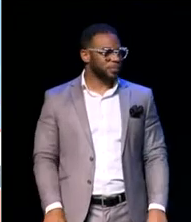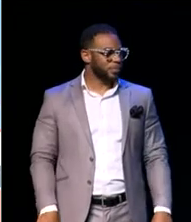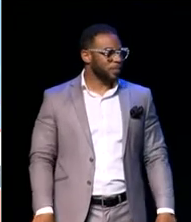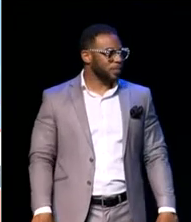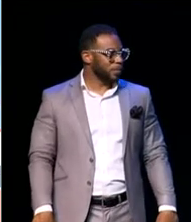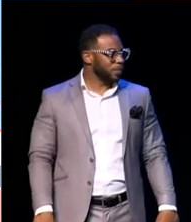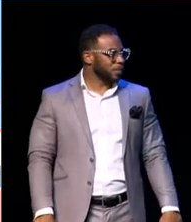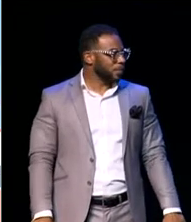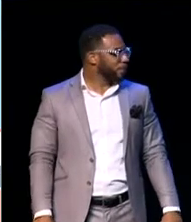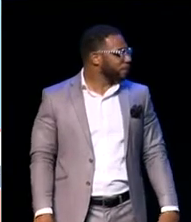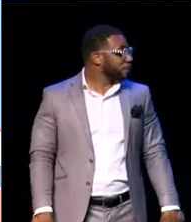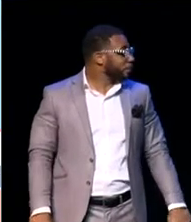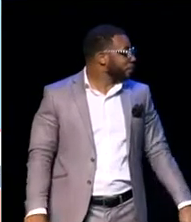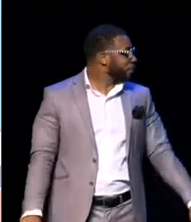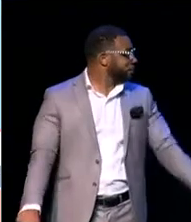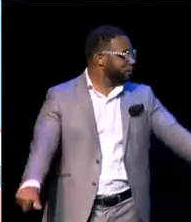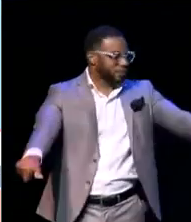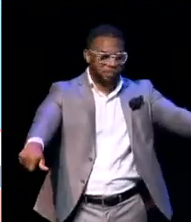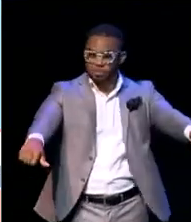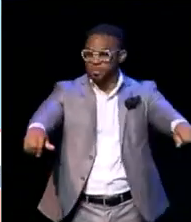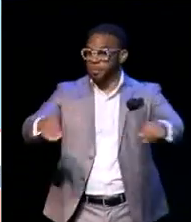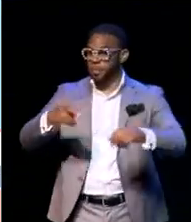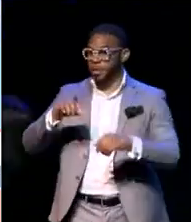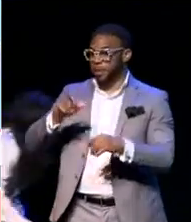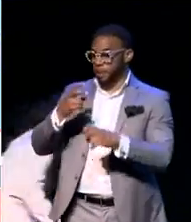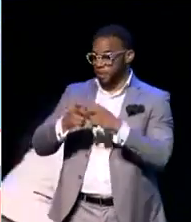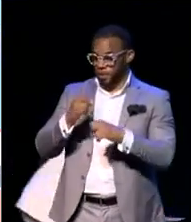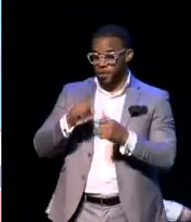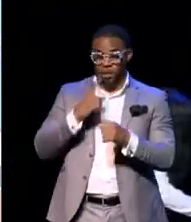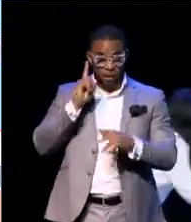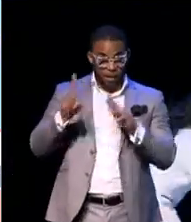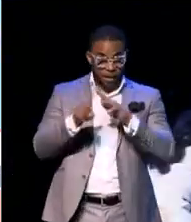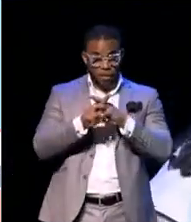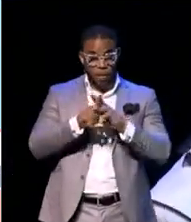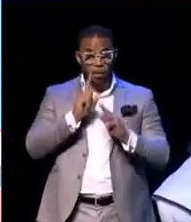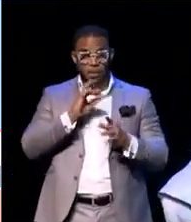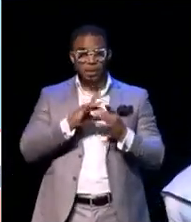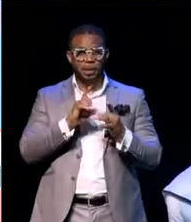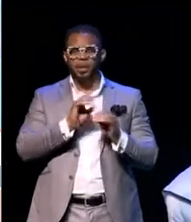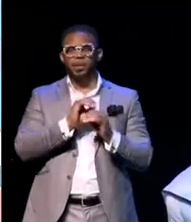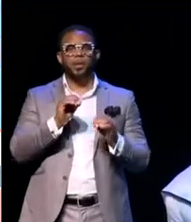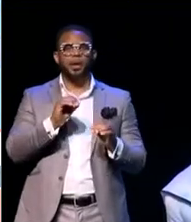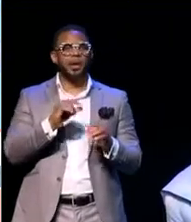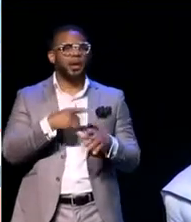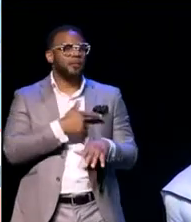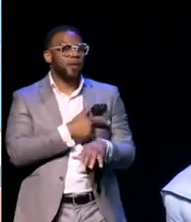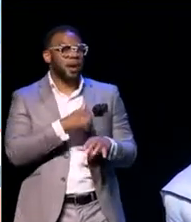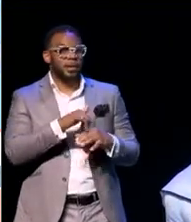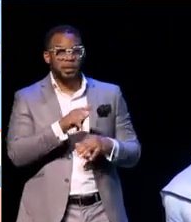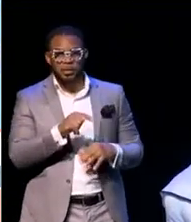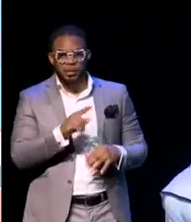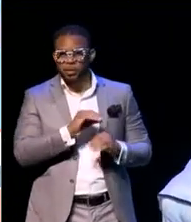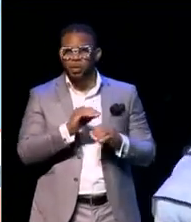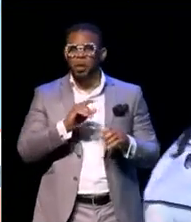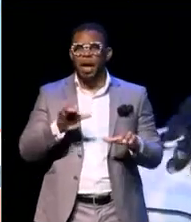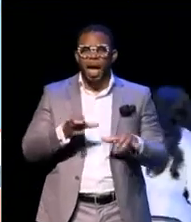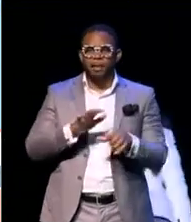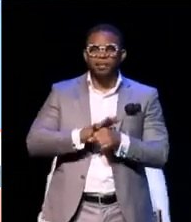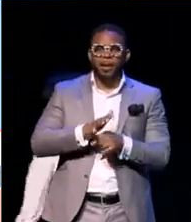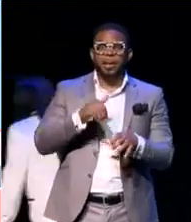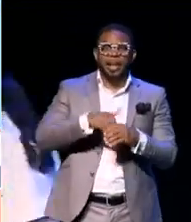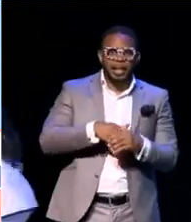Now, Phil, that's a tough one. Because the first thing that came to my mind was to say there's no virus in it. There's no active virus in